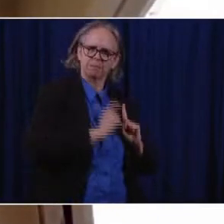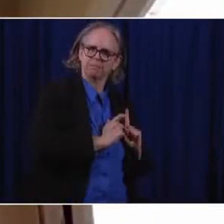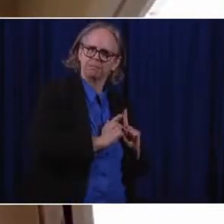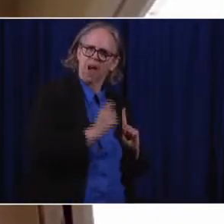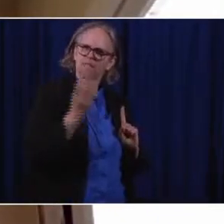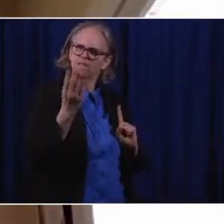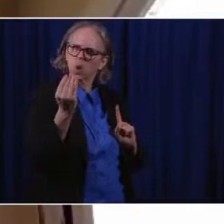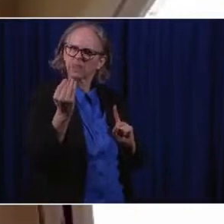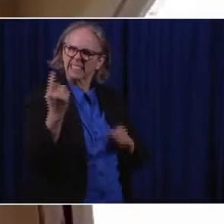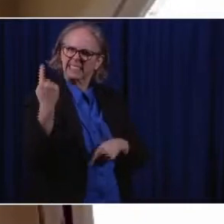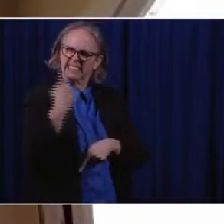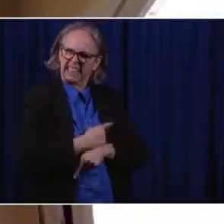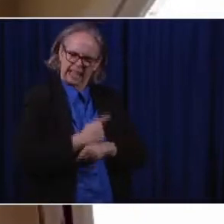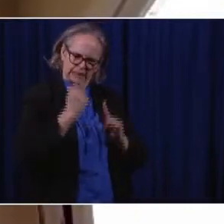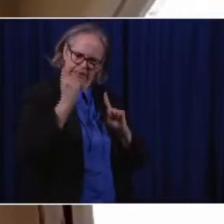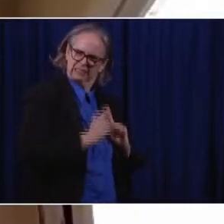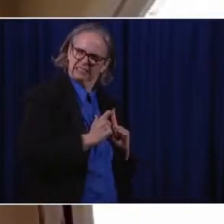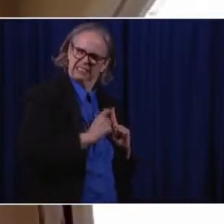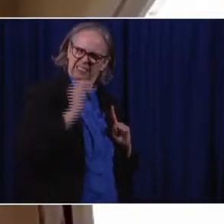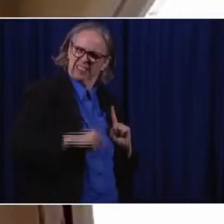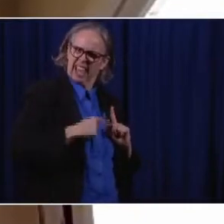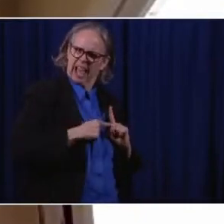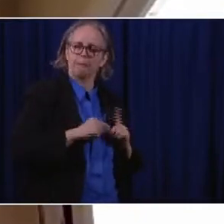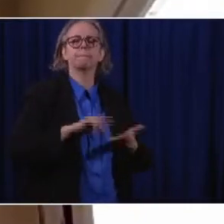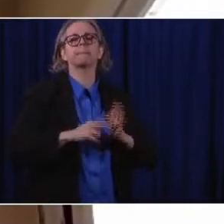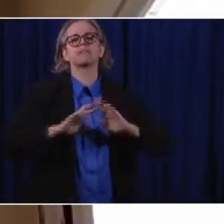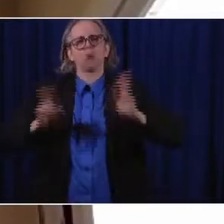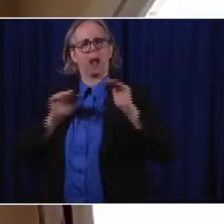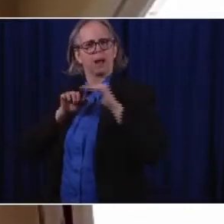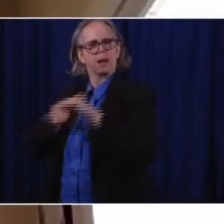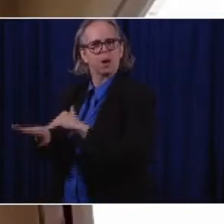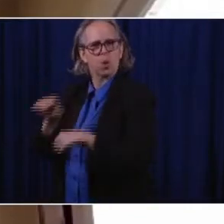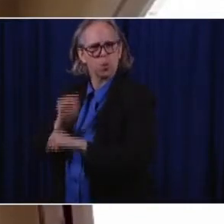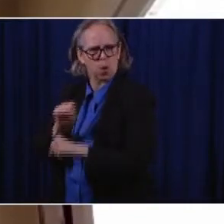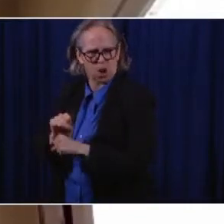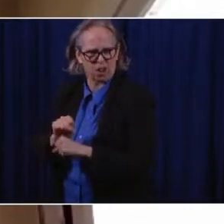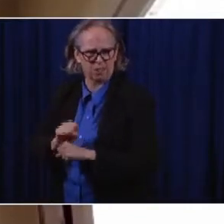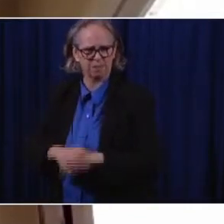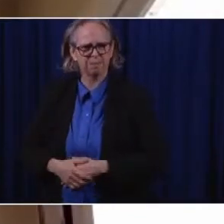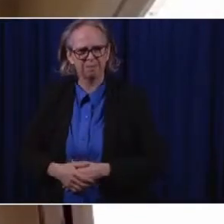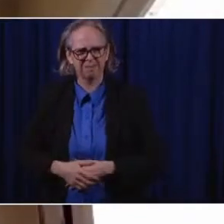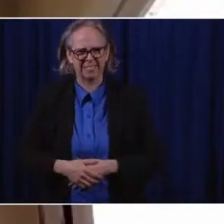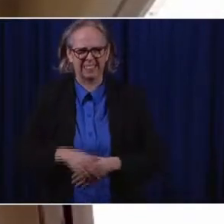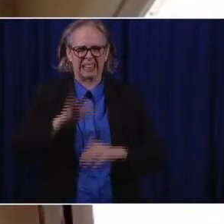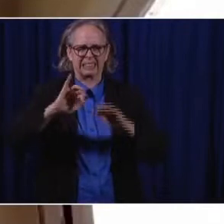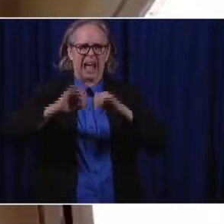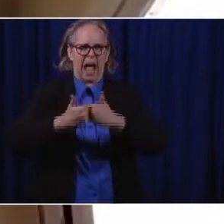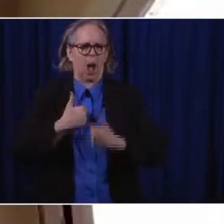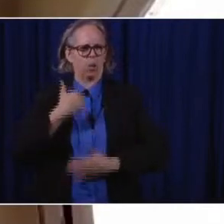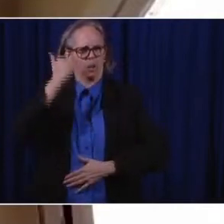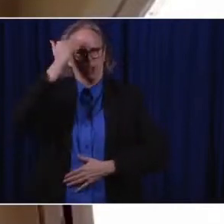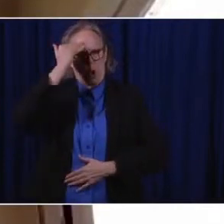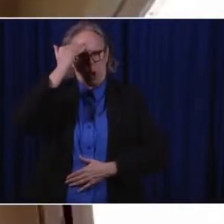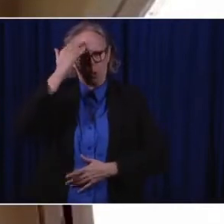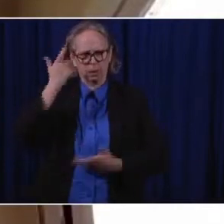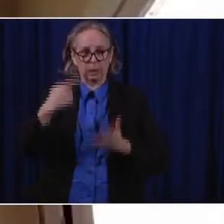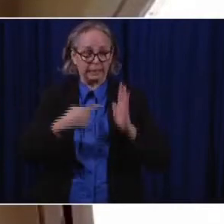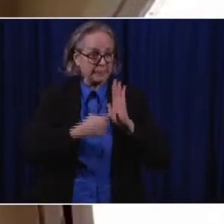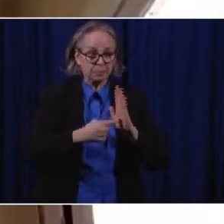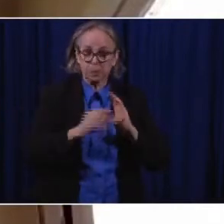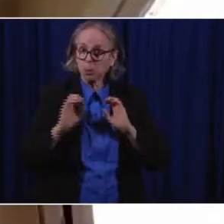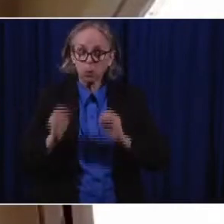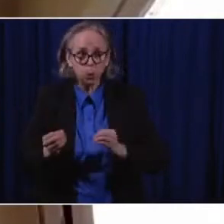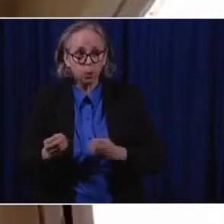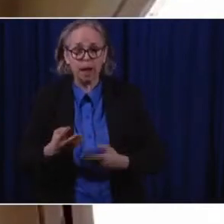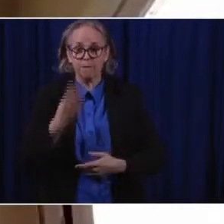isolating, including being no longer symptomatic. That's the clear guidance, and there's really good science